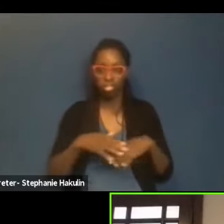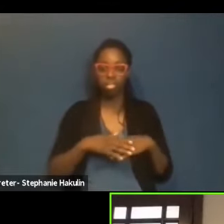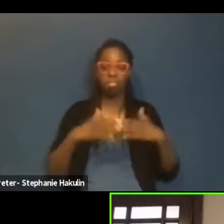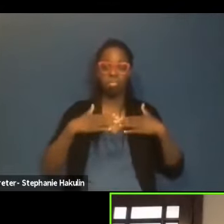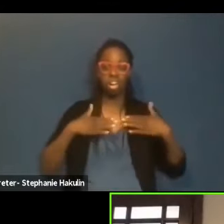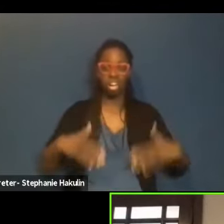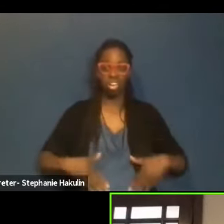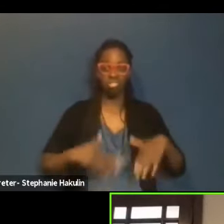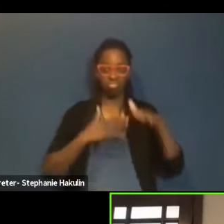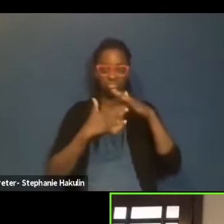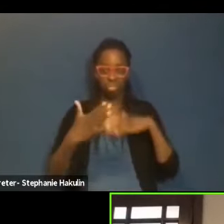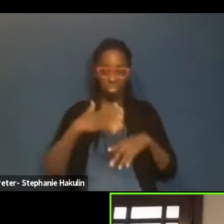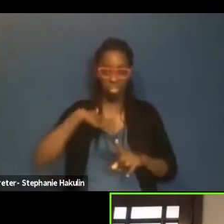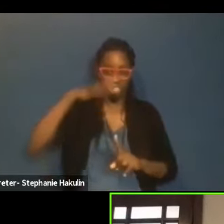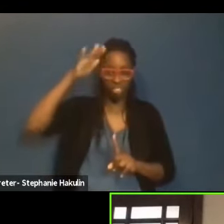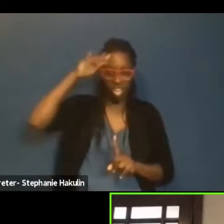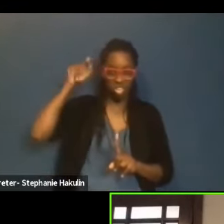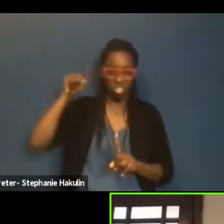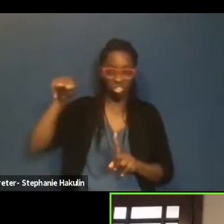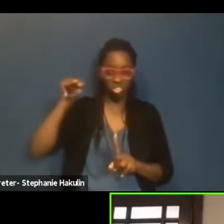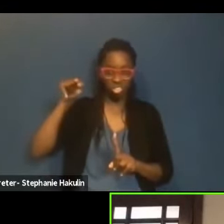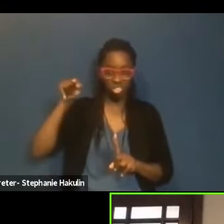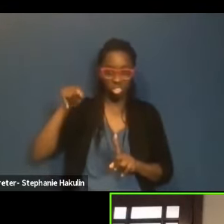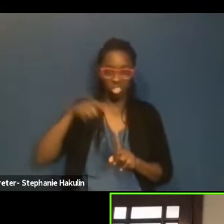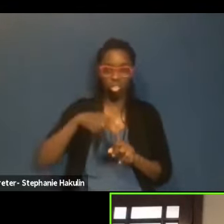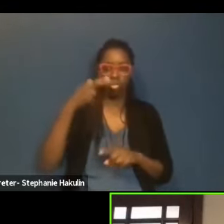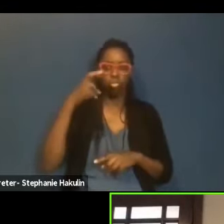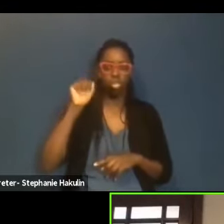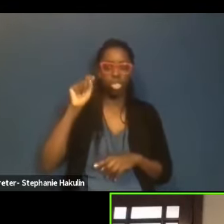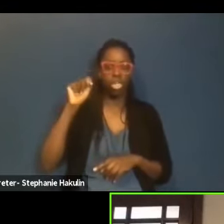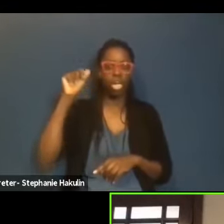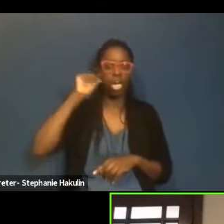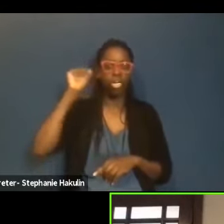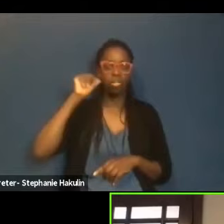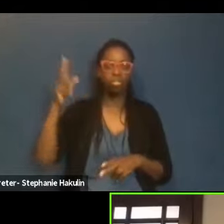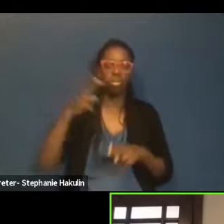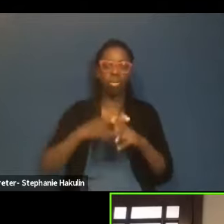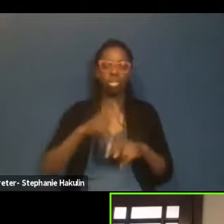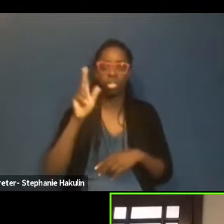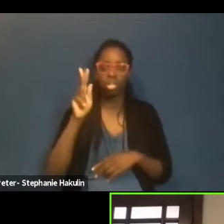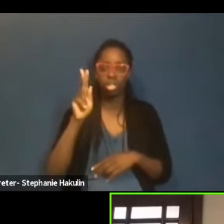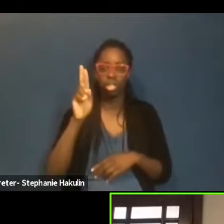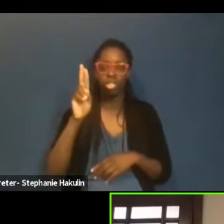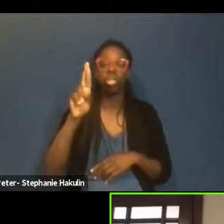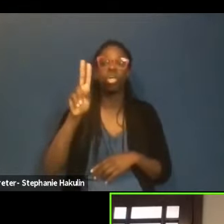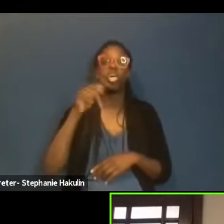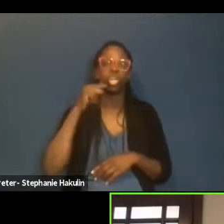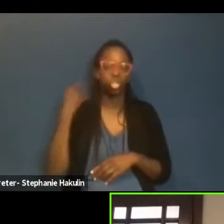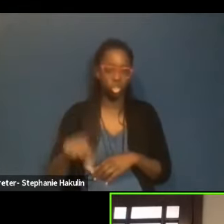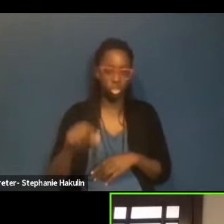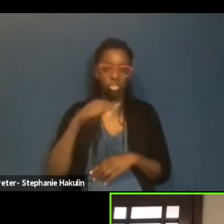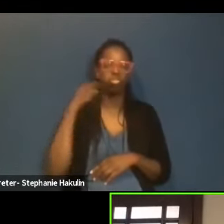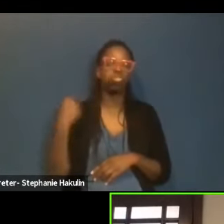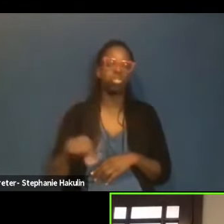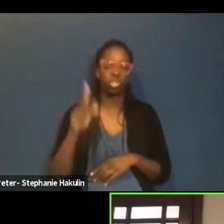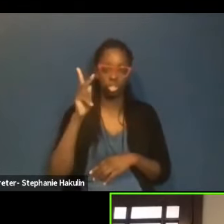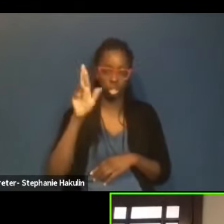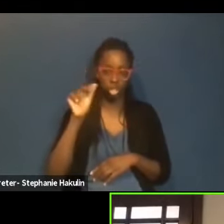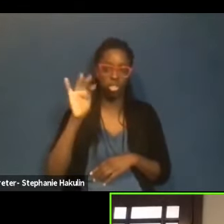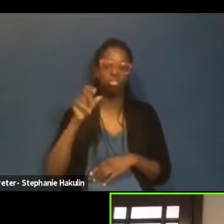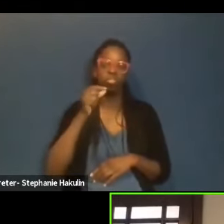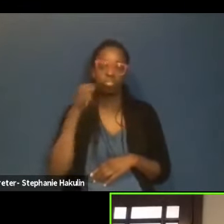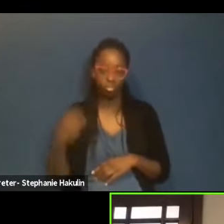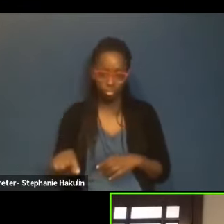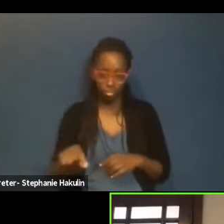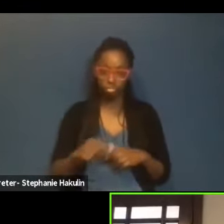Ukraine. She travels to America before the glass begins to shatter. My great aunt lives in Santa Monica and